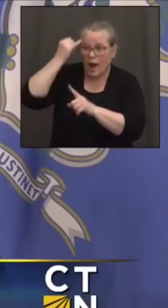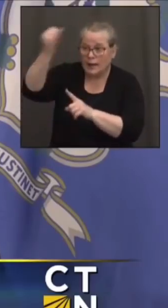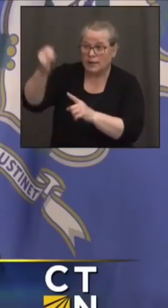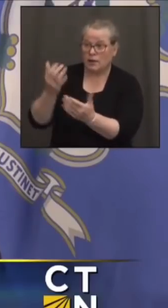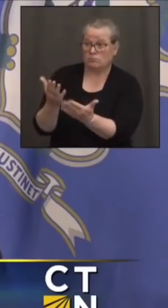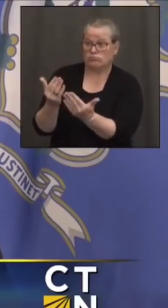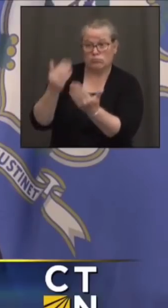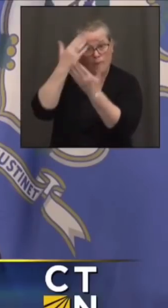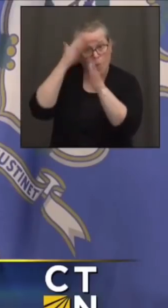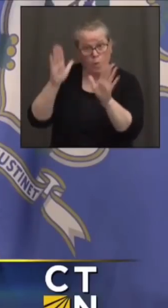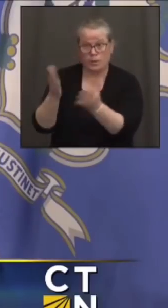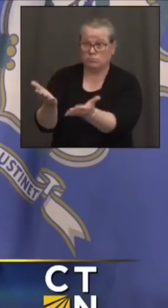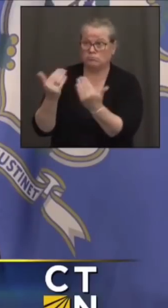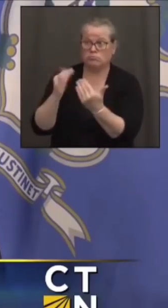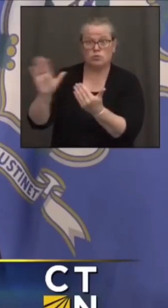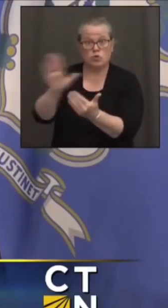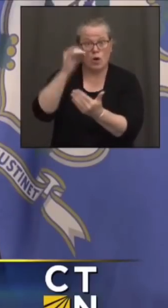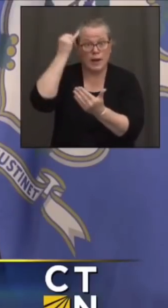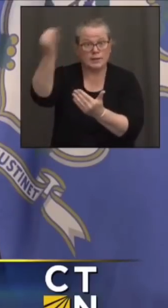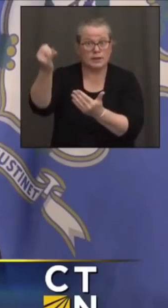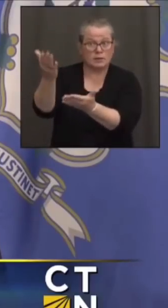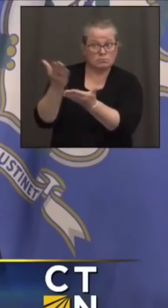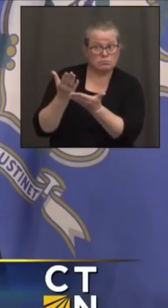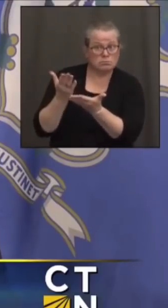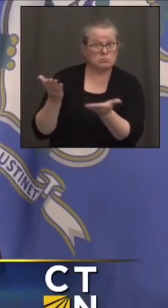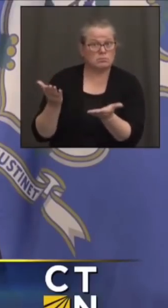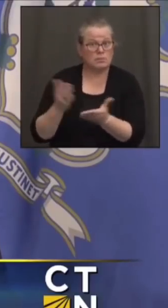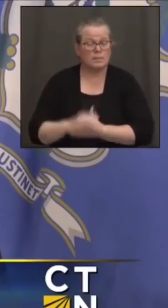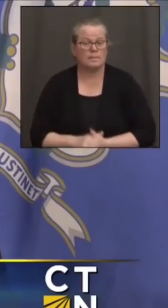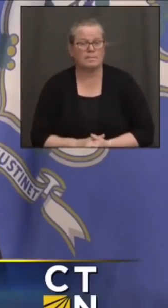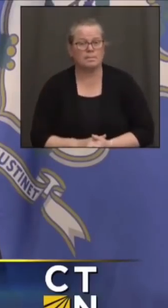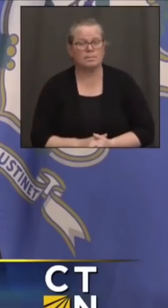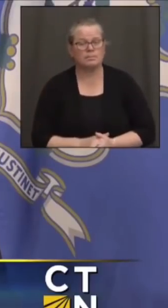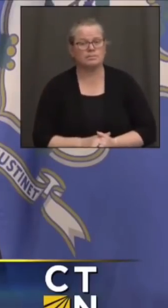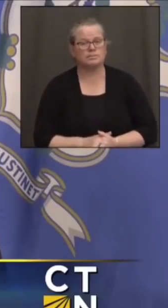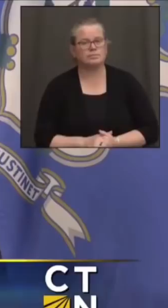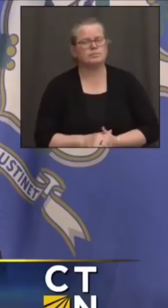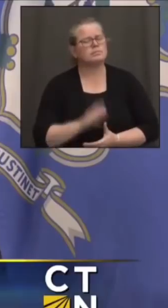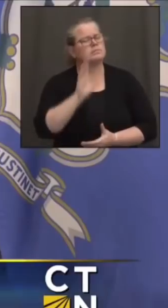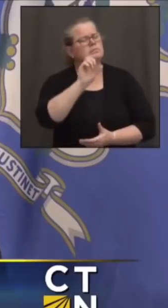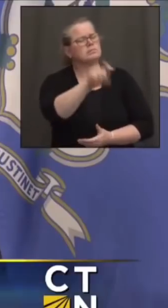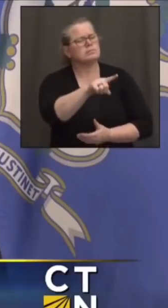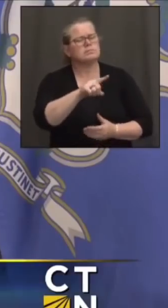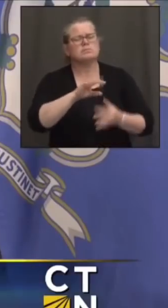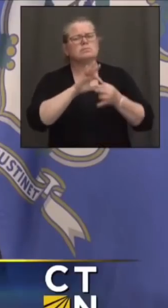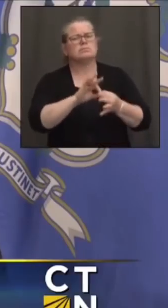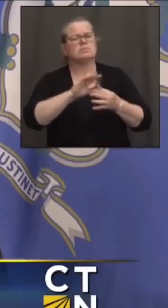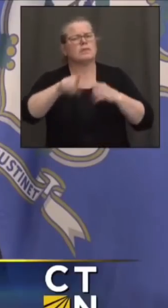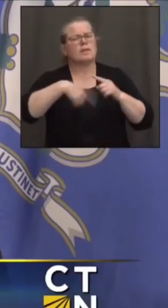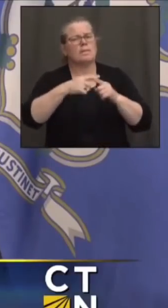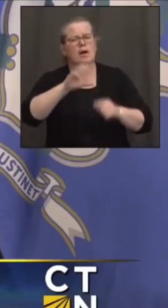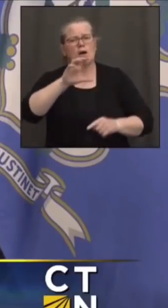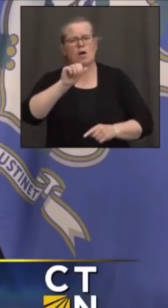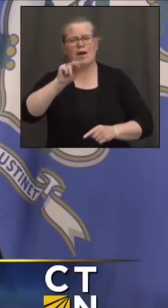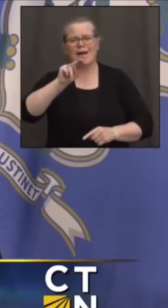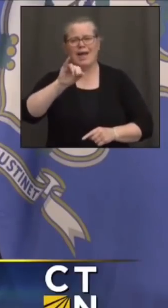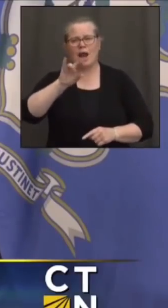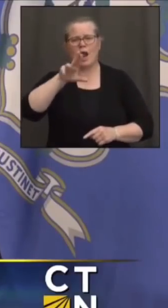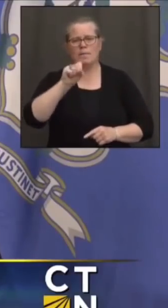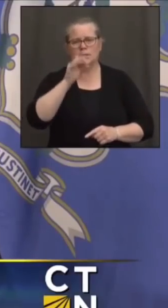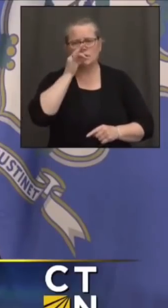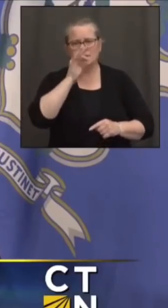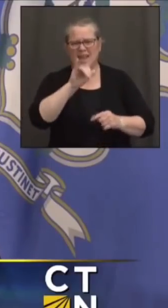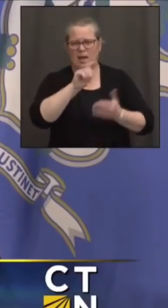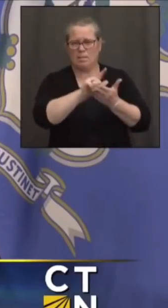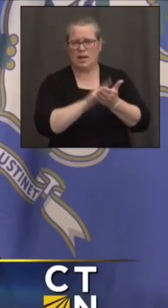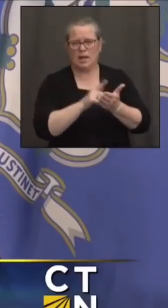Okay. Another thing, where do things stand with the cannabis bill? Any news to report there? Yeah, we're